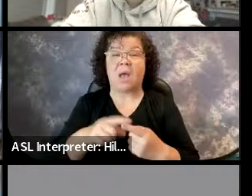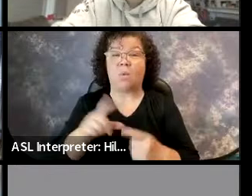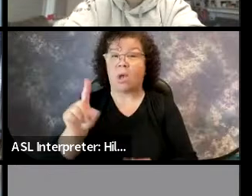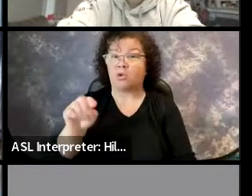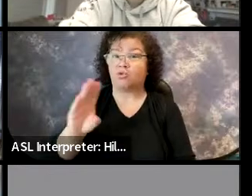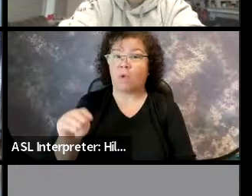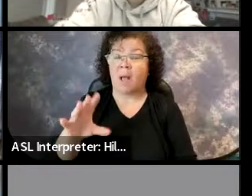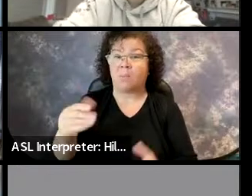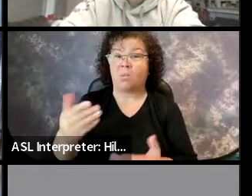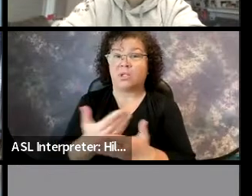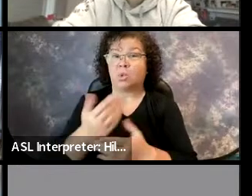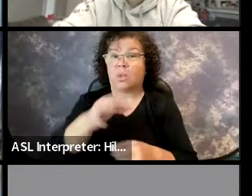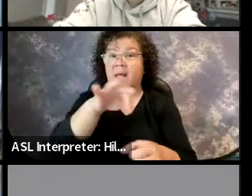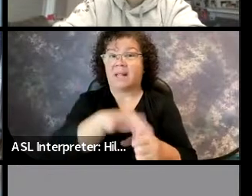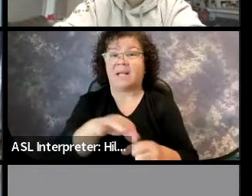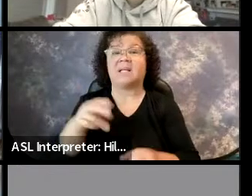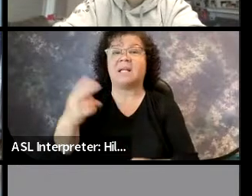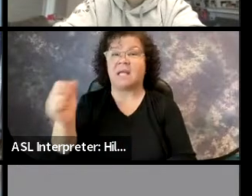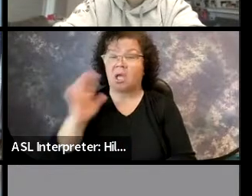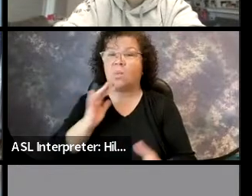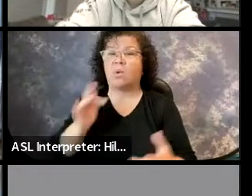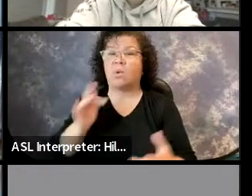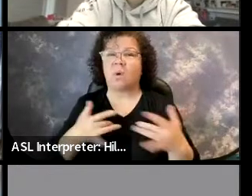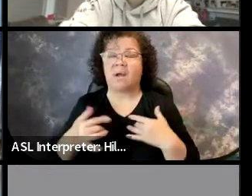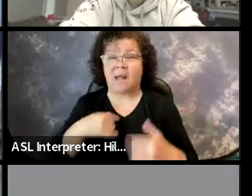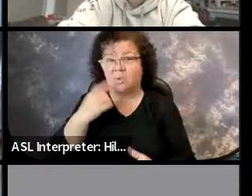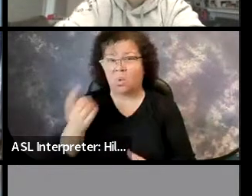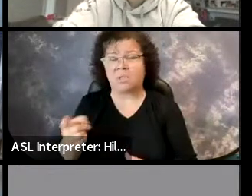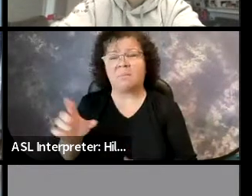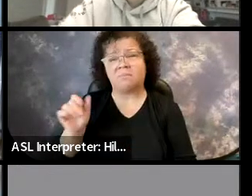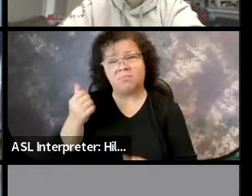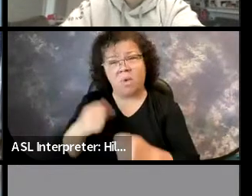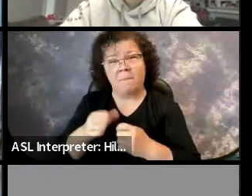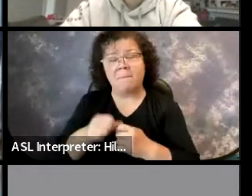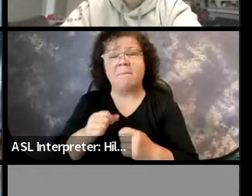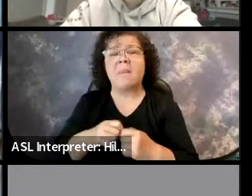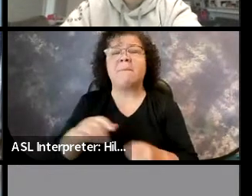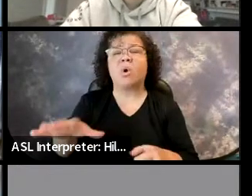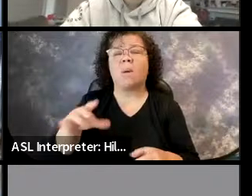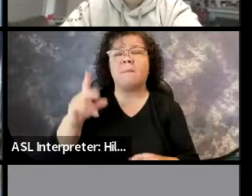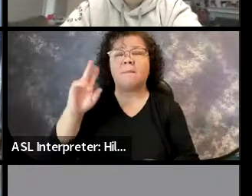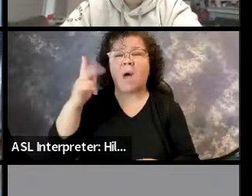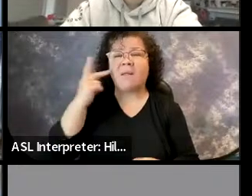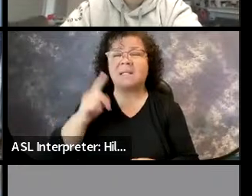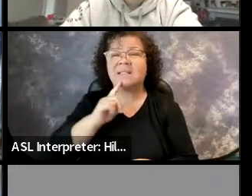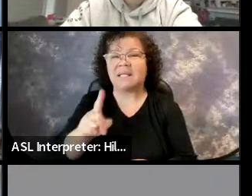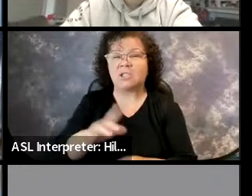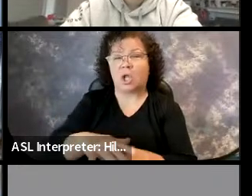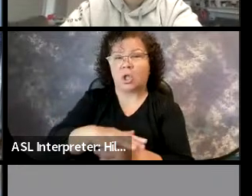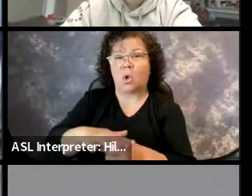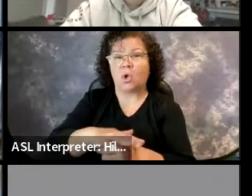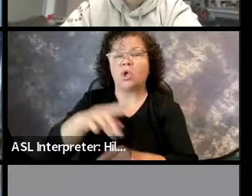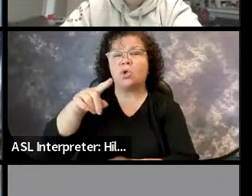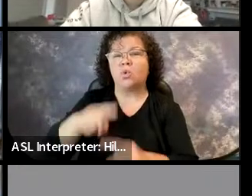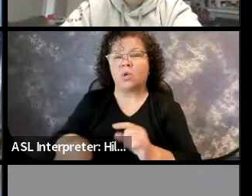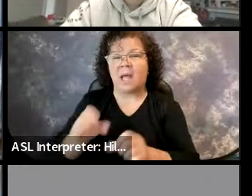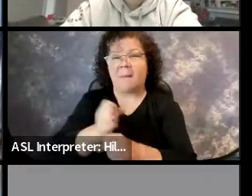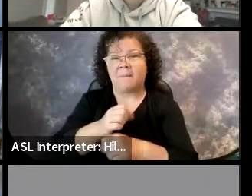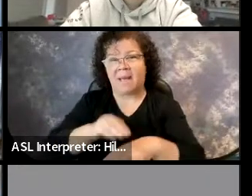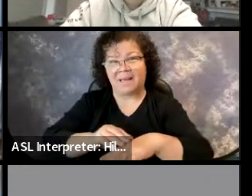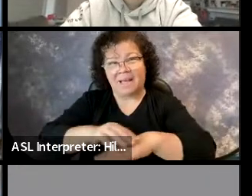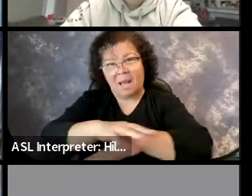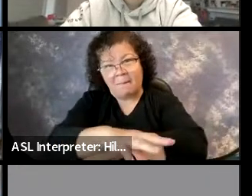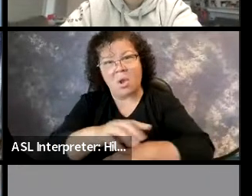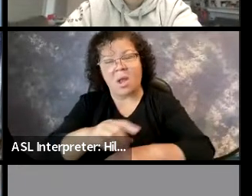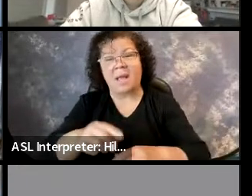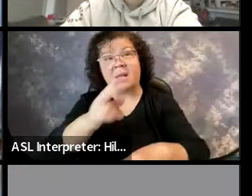elected, he got worried. And I said, son, you have to remember, politics is local. You cannot make an imprint